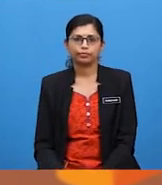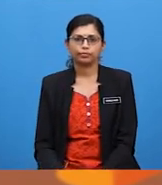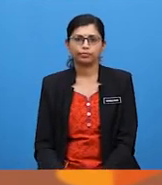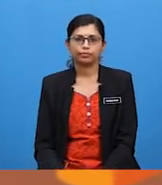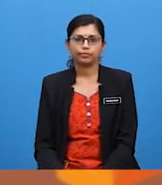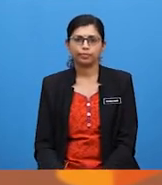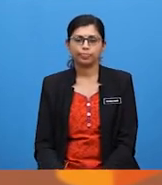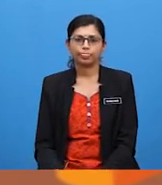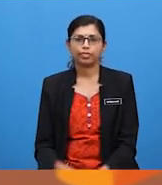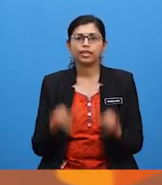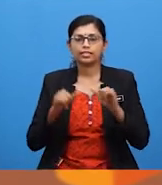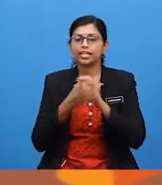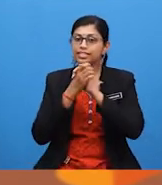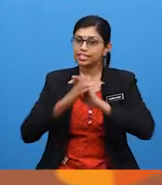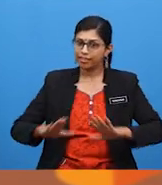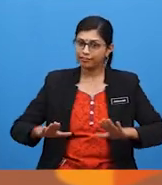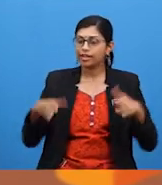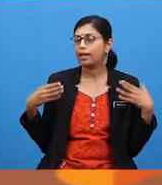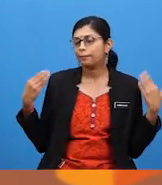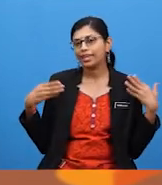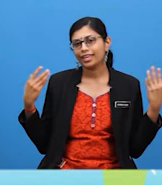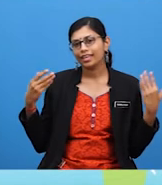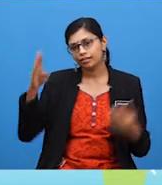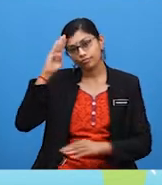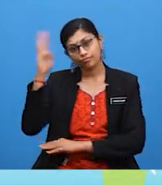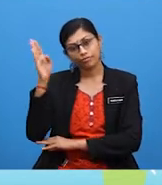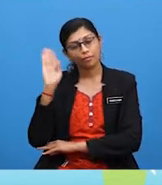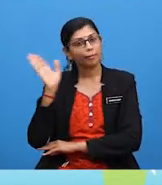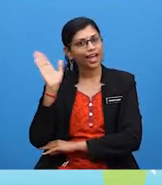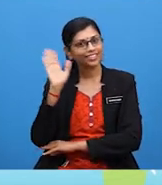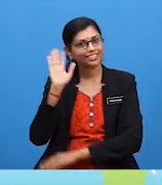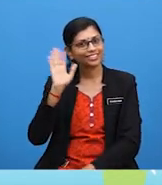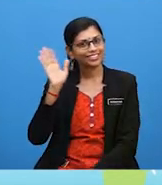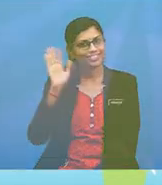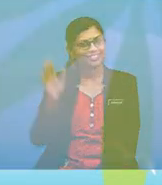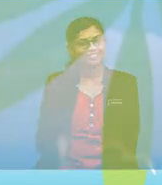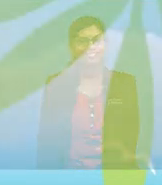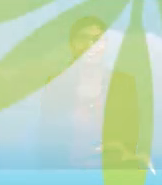Stay safe and stay happy. Bye-bye!